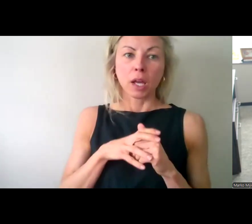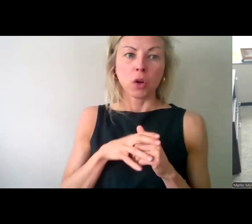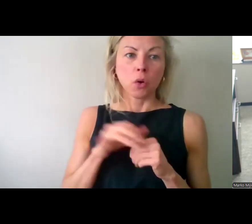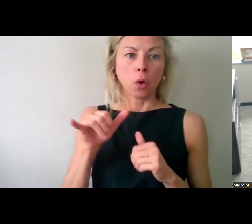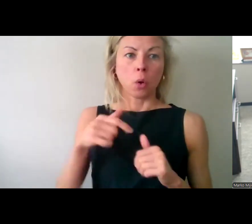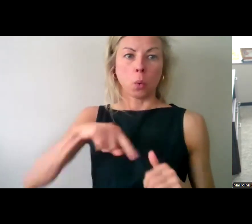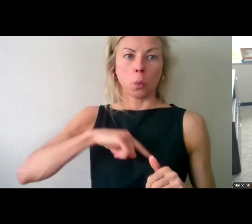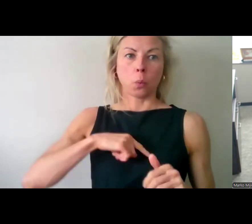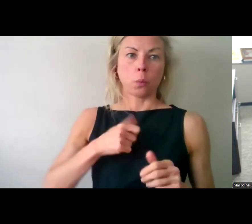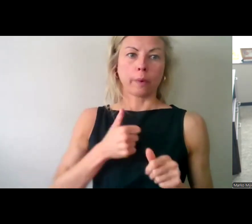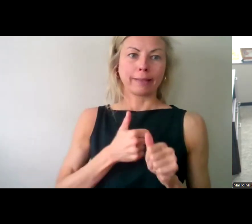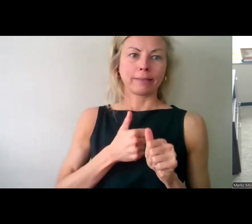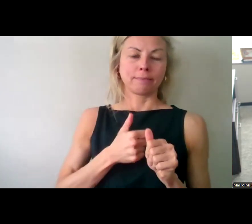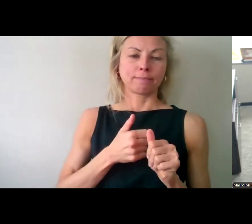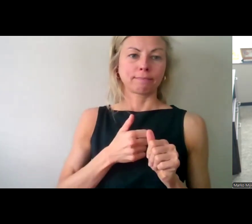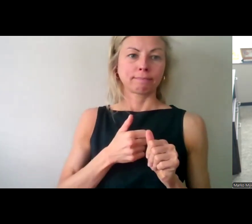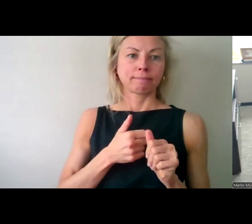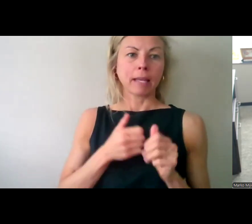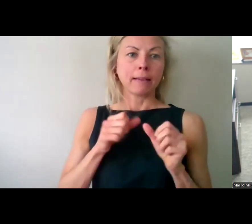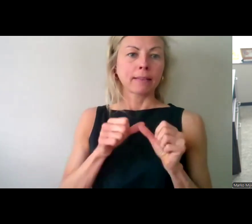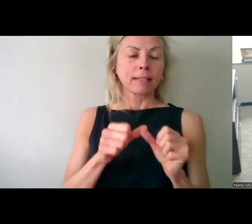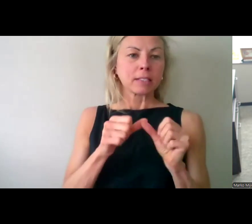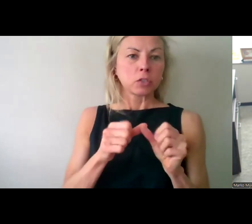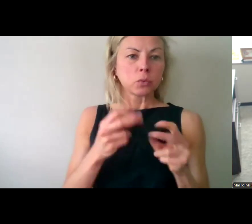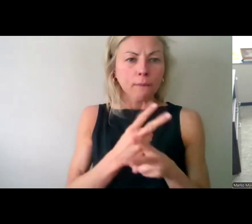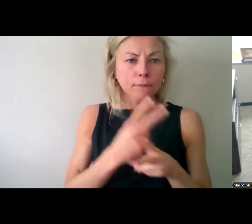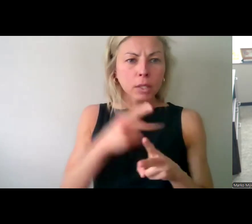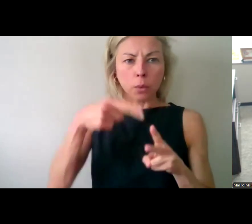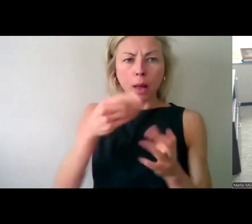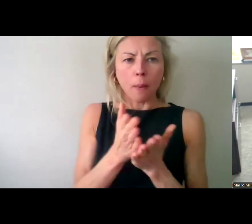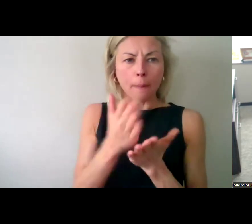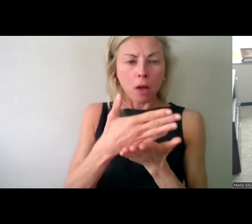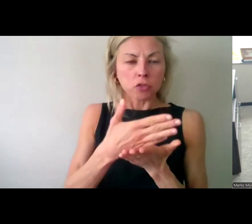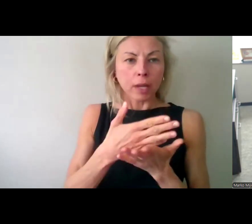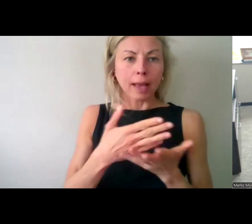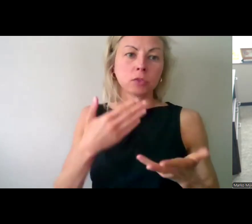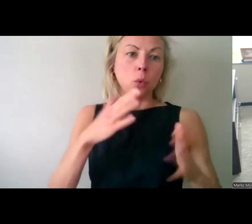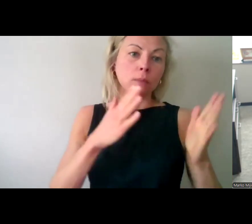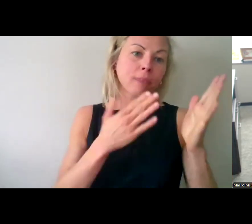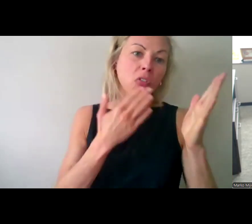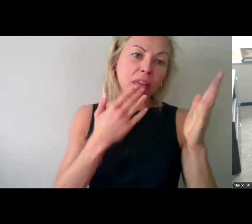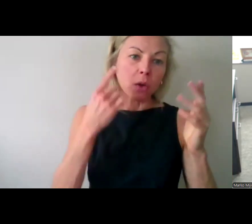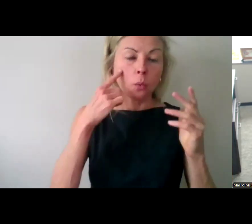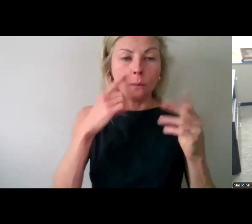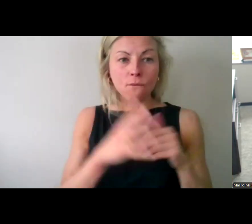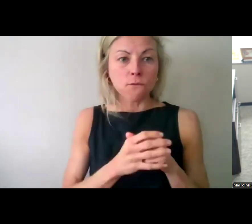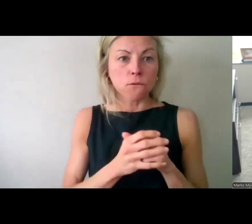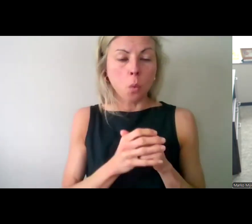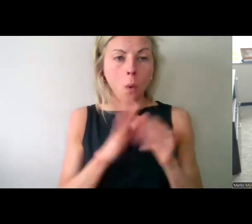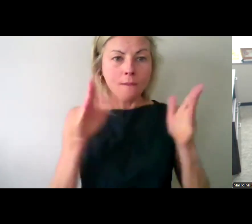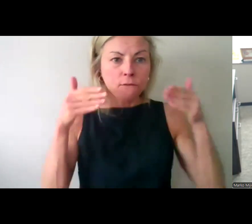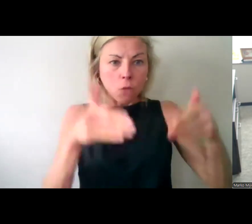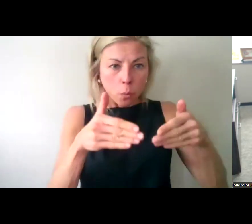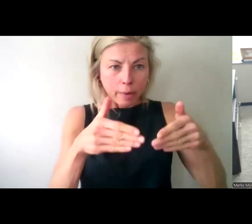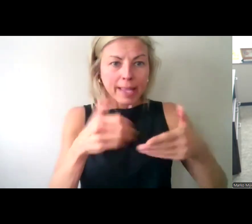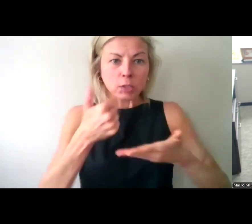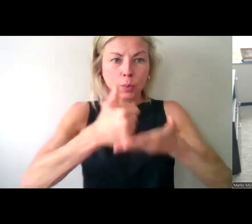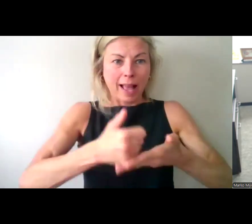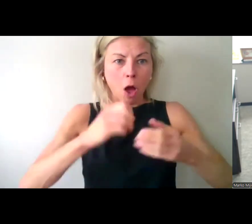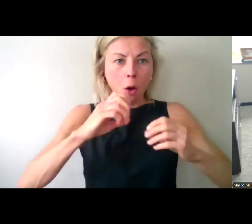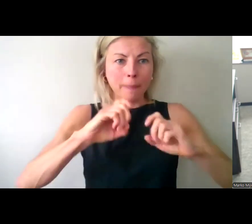next budget. So I really want to applaud you for narrowing, and I think that's helpful for us, because I think it gives us clear